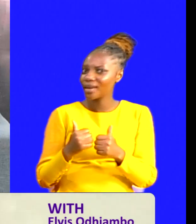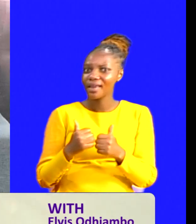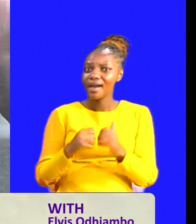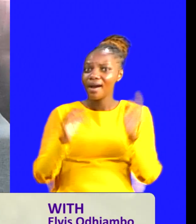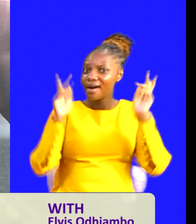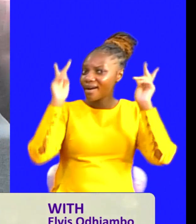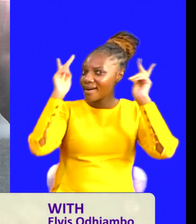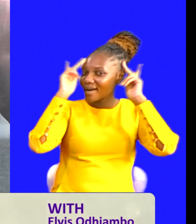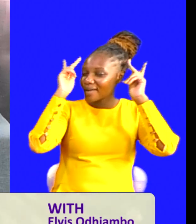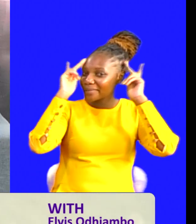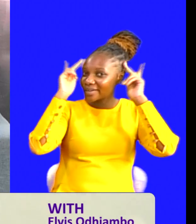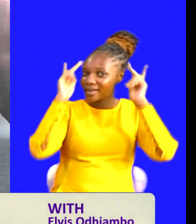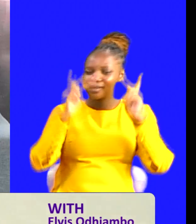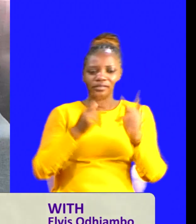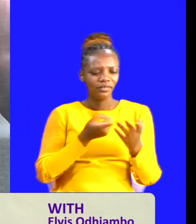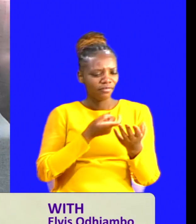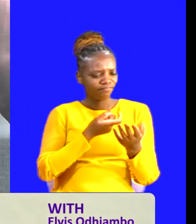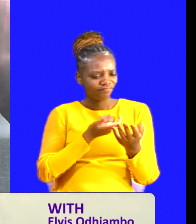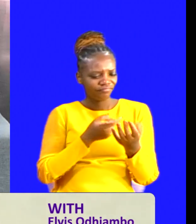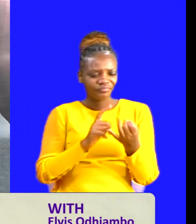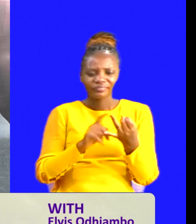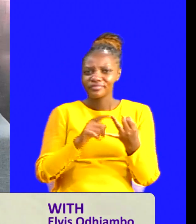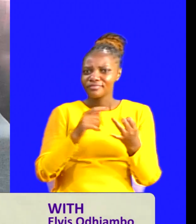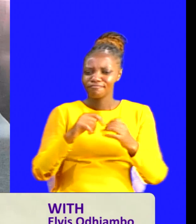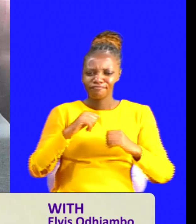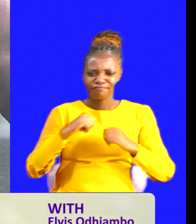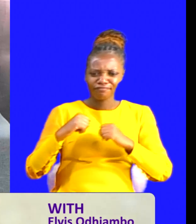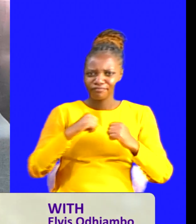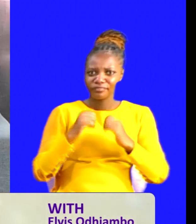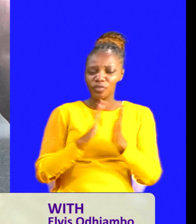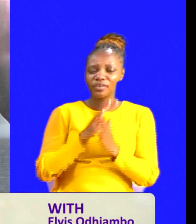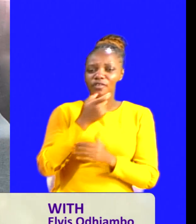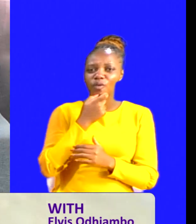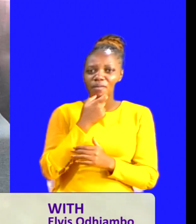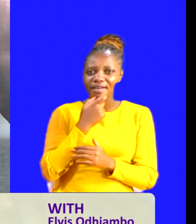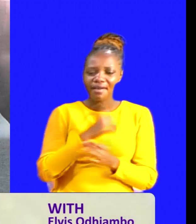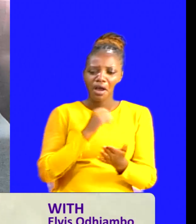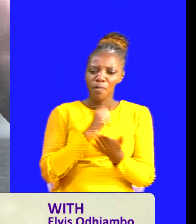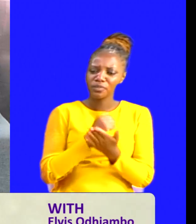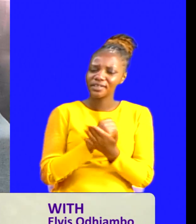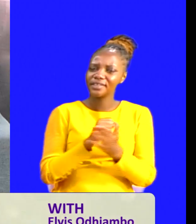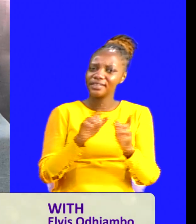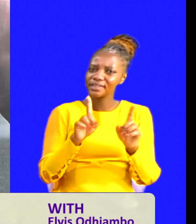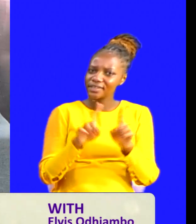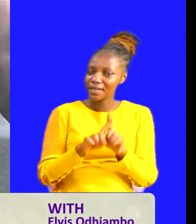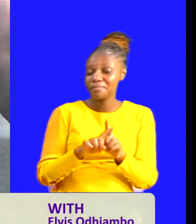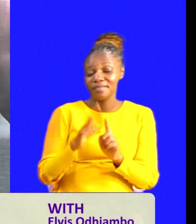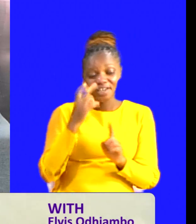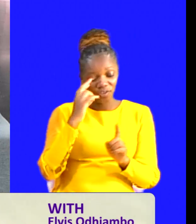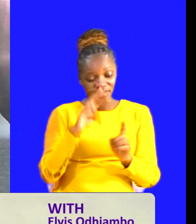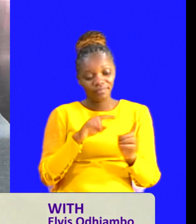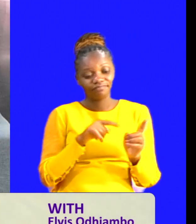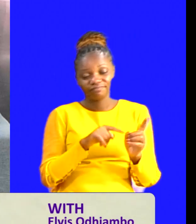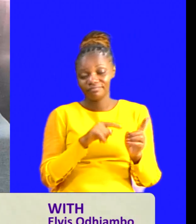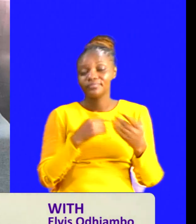Kakamega Homeboyz not letting Gor Mahia win goes to show you how they have really improved. You know, Posta Rangers, despite the fact that they're getting